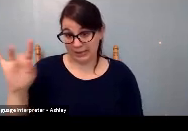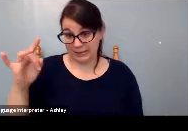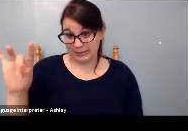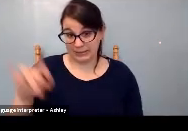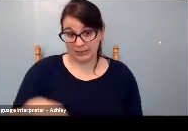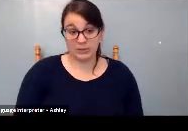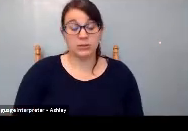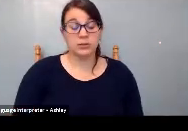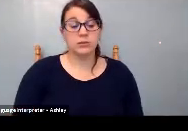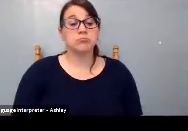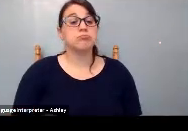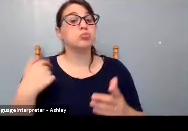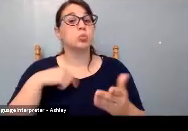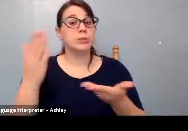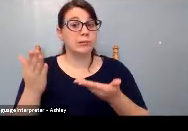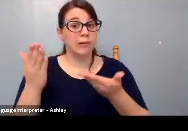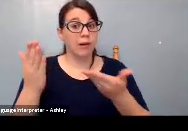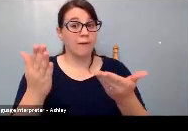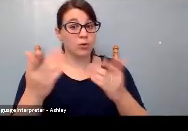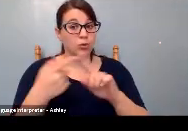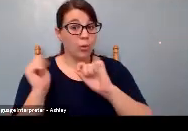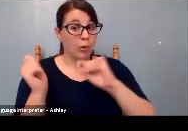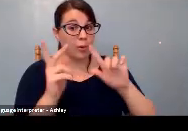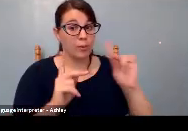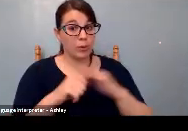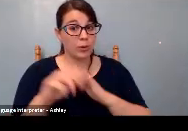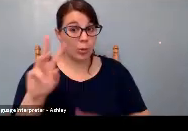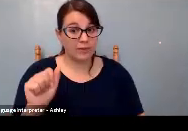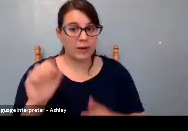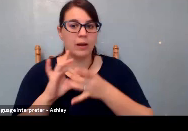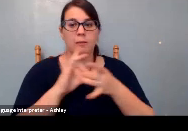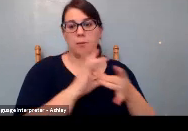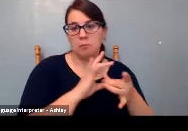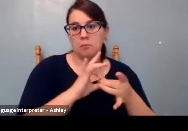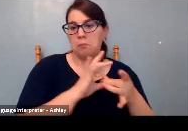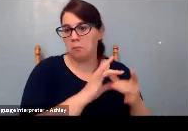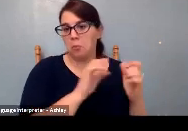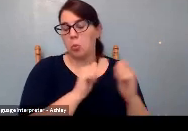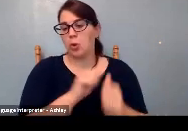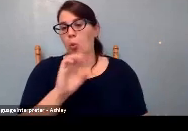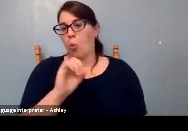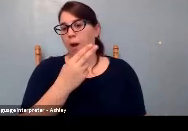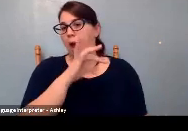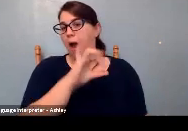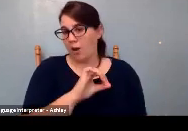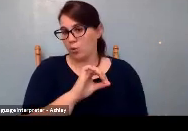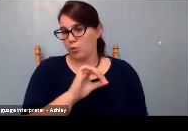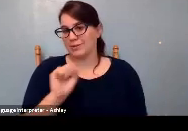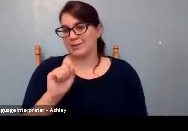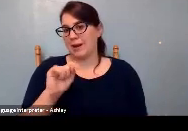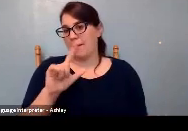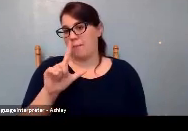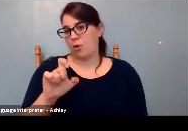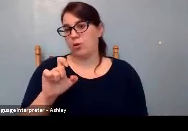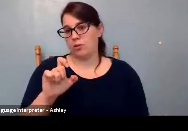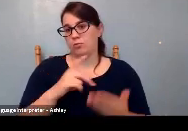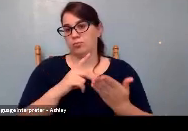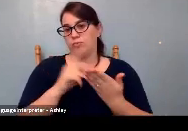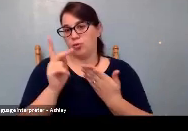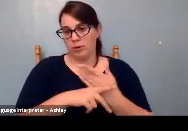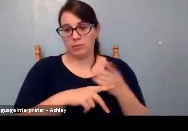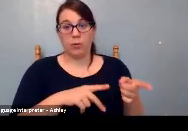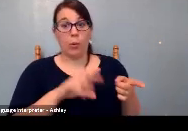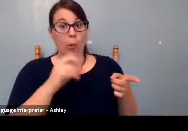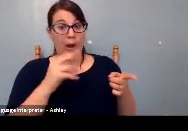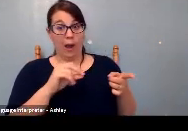West Virginia residents through partnership with the Ohio Stable program. So Ohio was the first state in the nation to